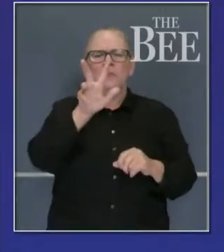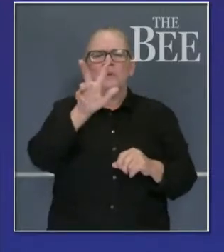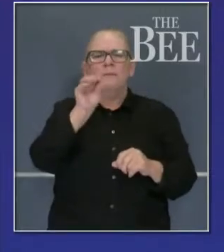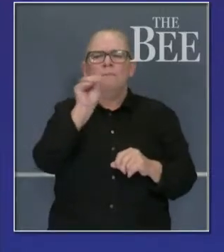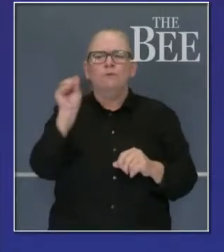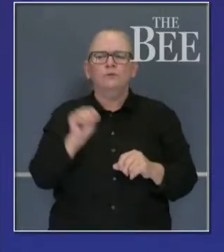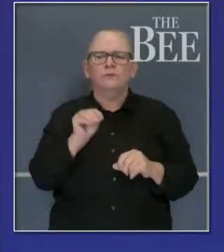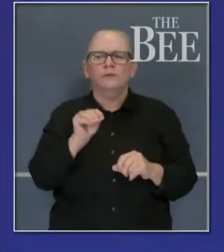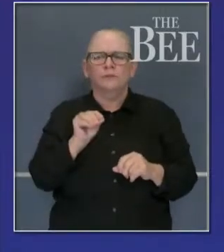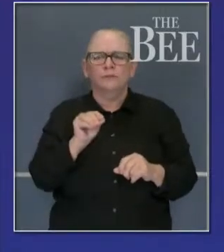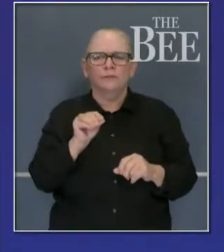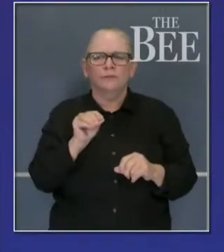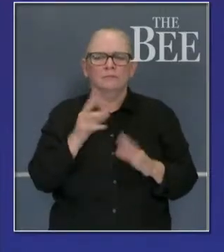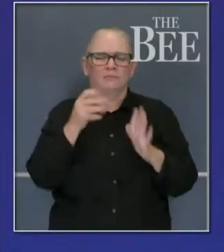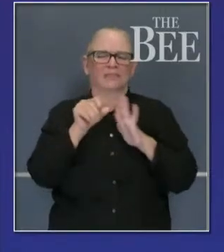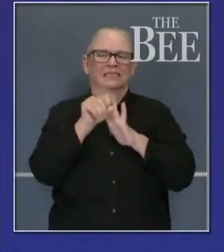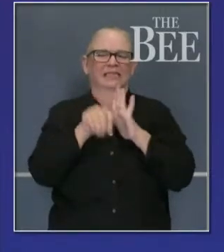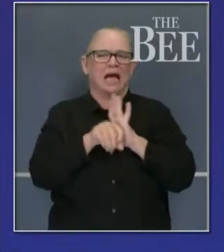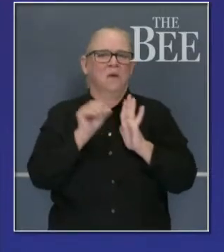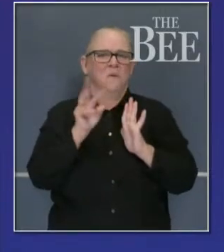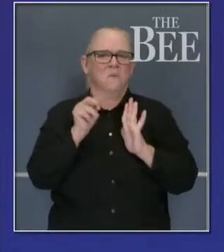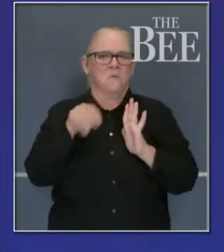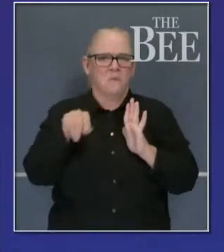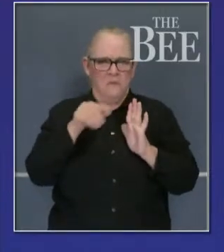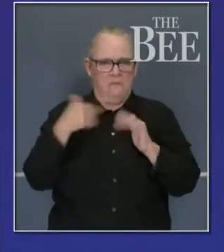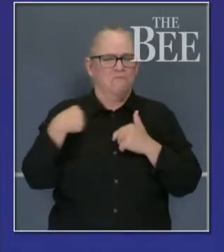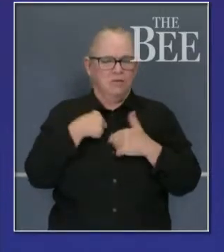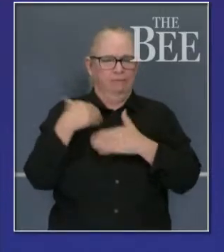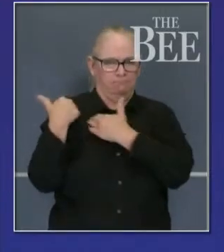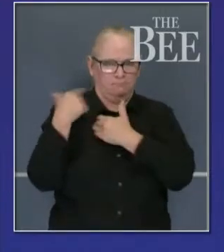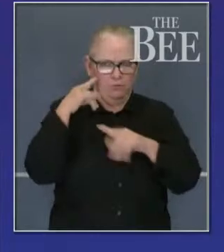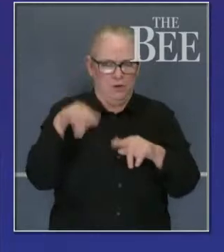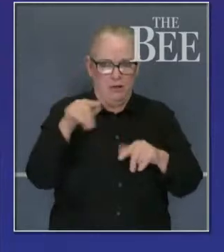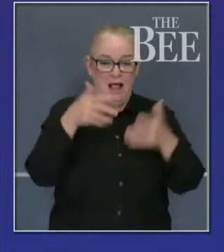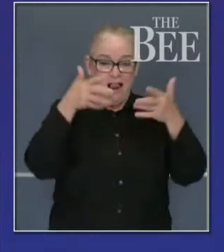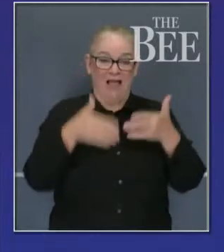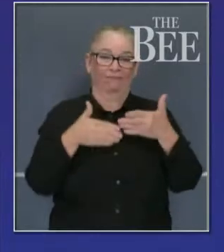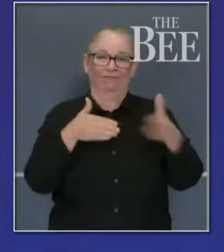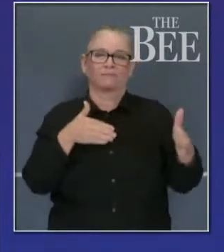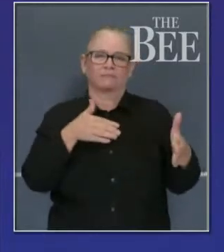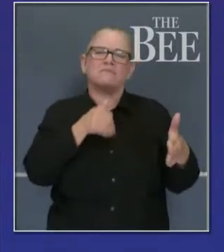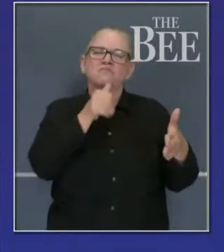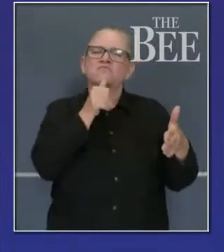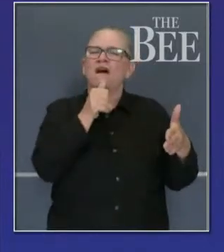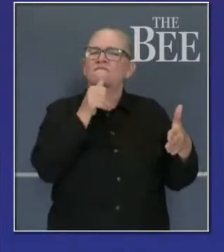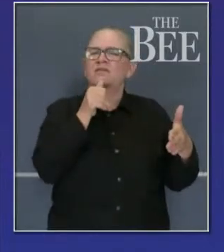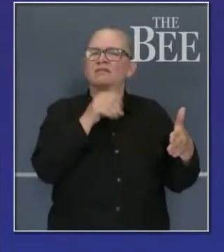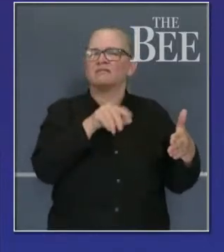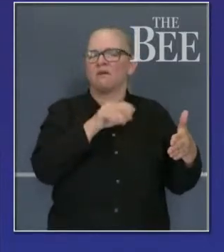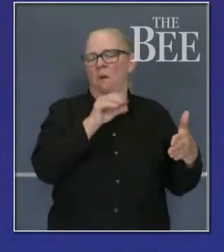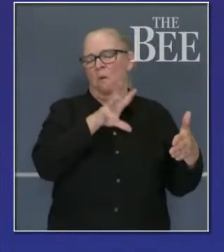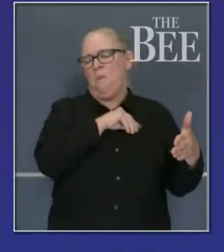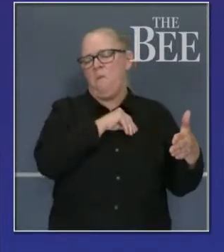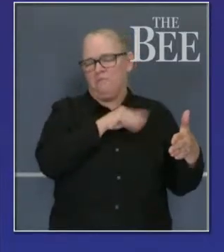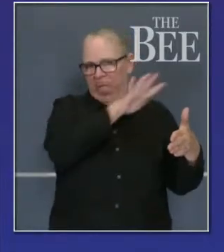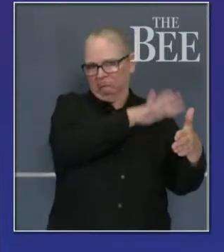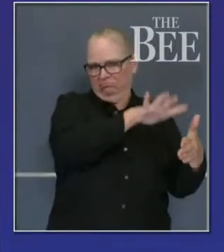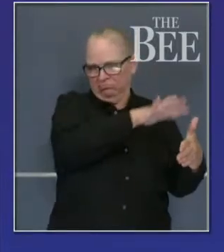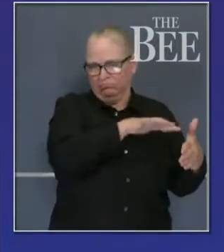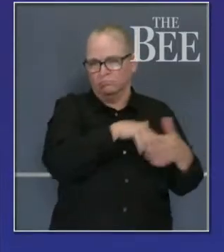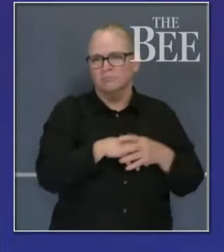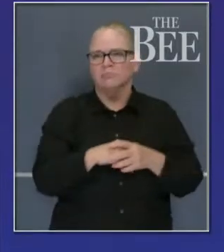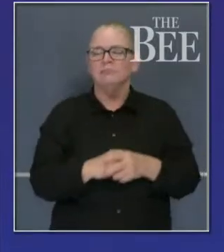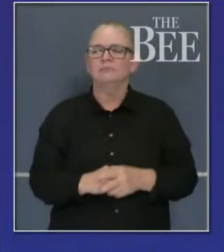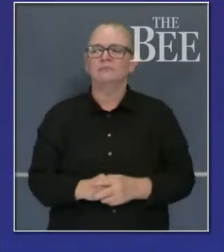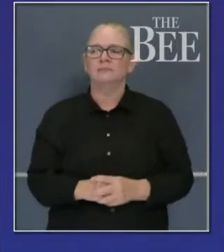3% in state areas of responsibility. So when we talk about forest fires, we're predominantly talking about the need